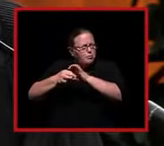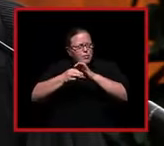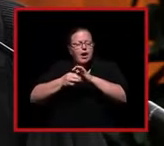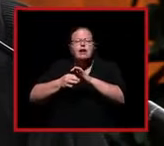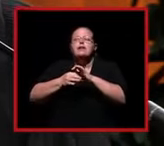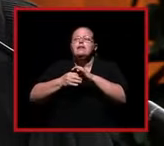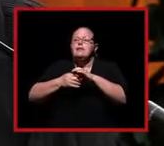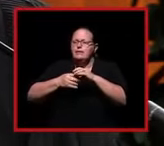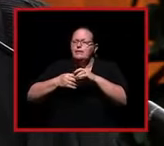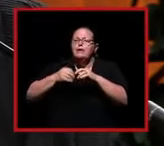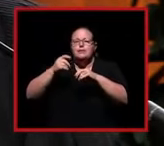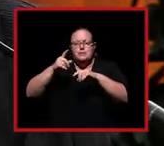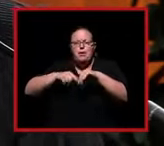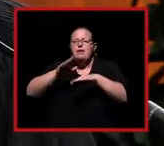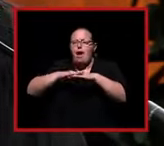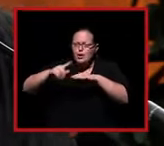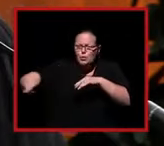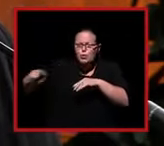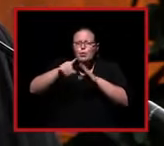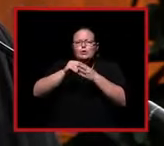because of you.